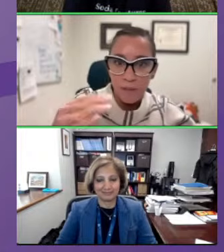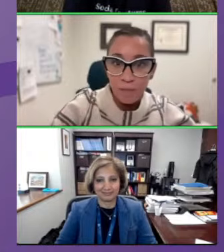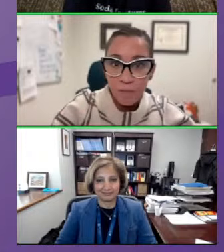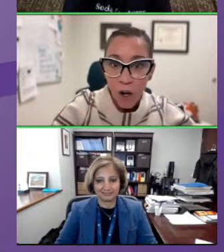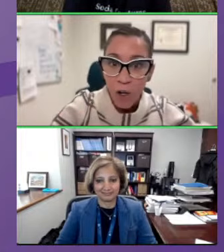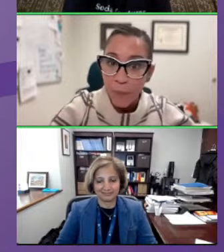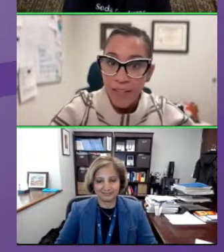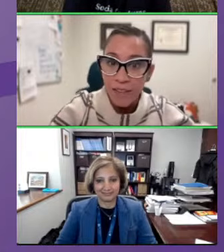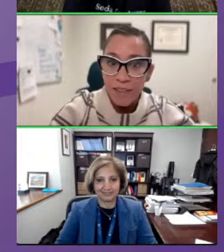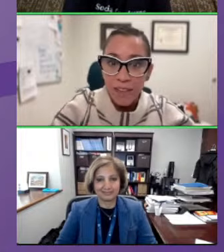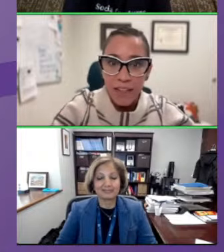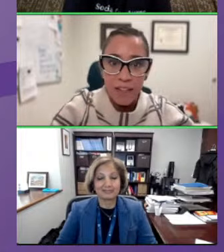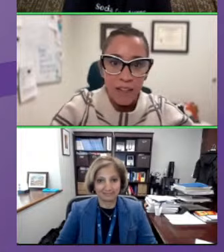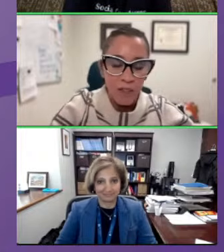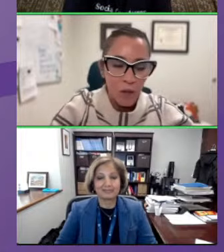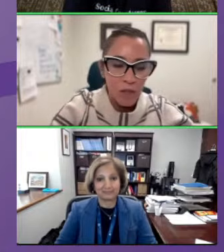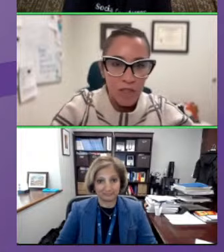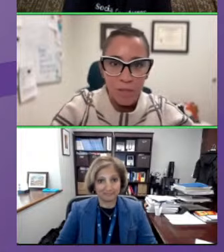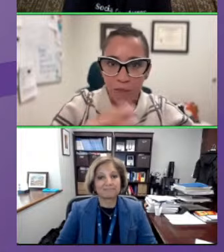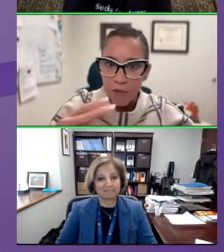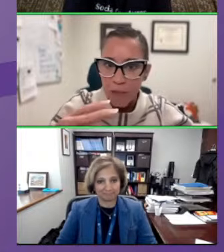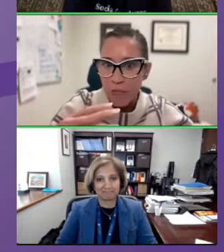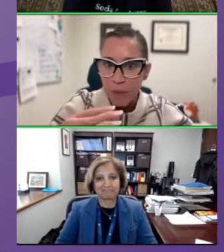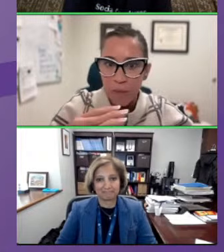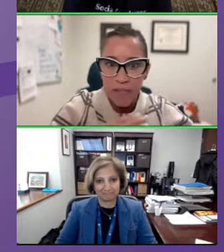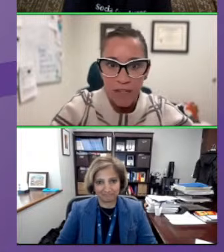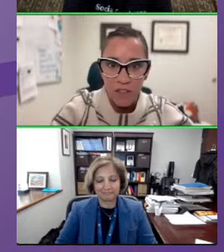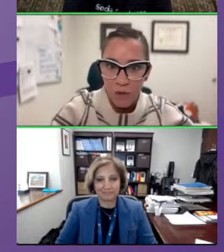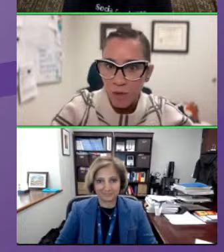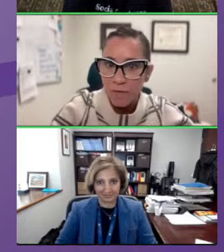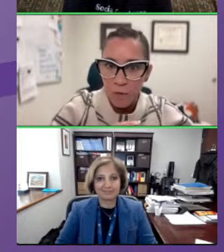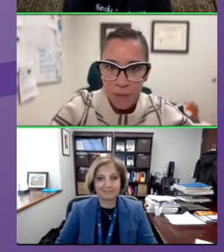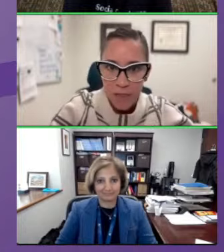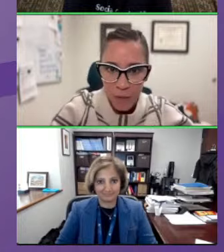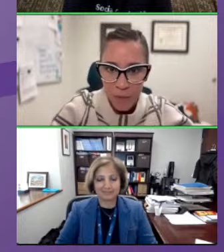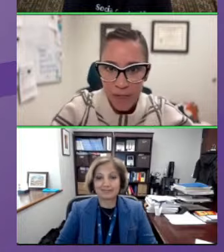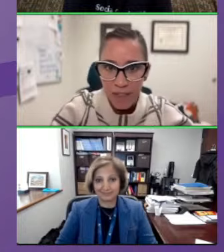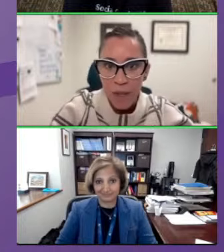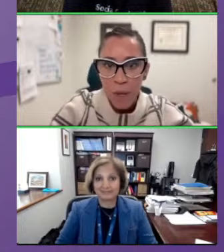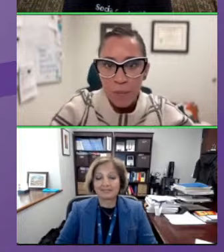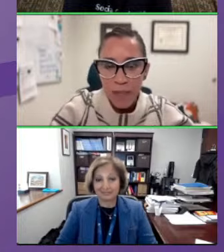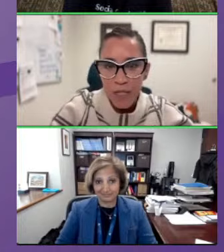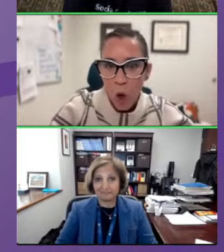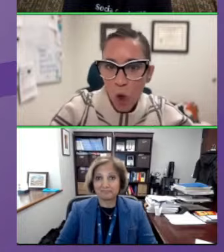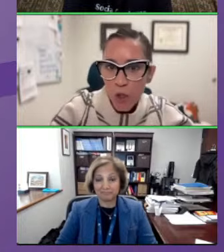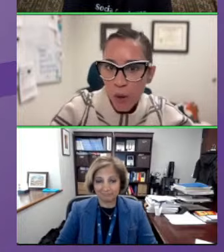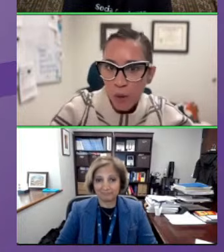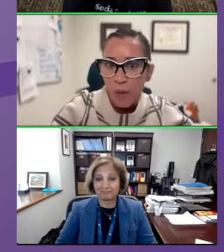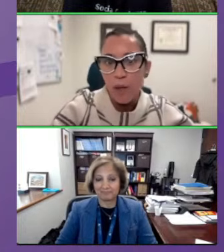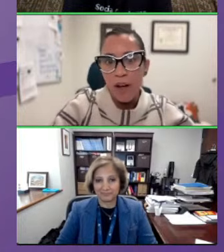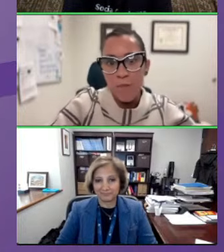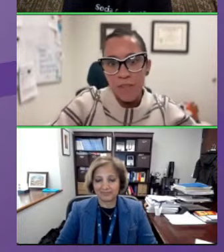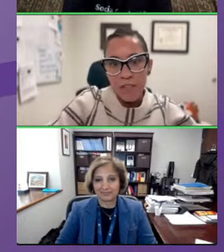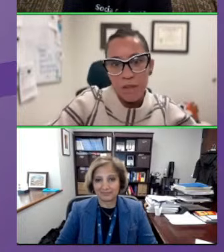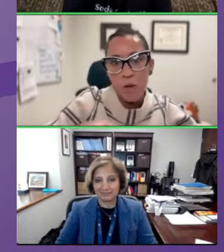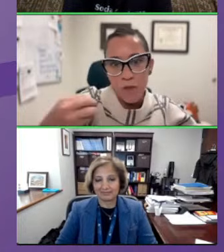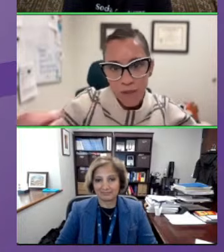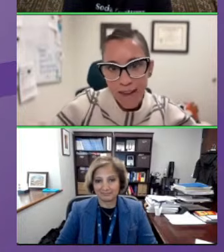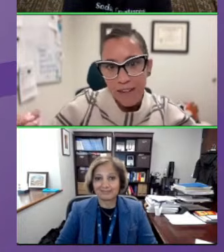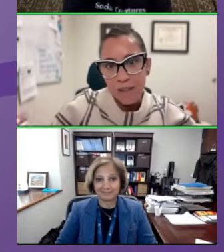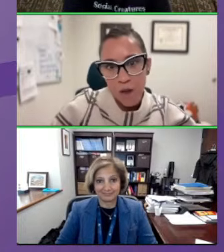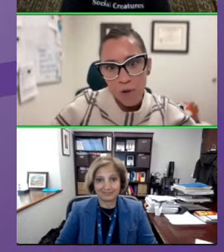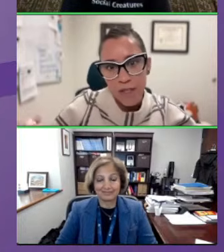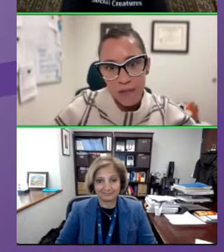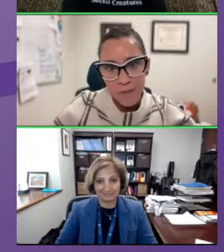the heartbeat. In adults, it's about 30 beats per minute. In children, 40 beats per minute. But it's also this